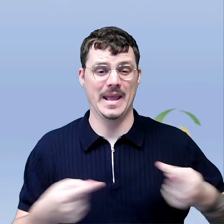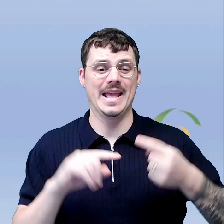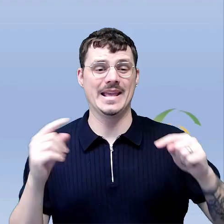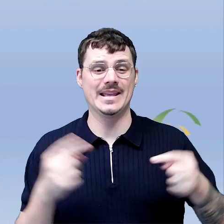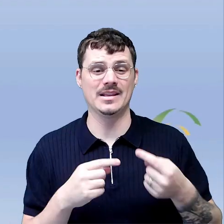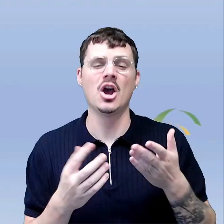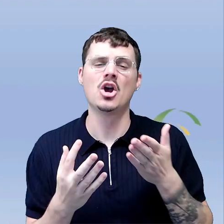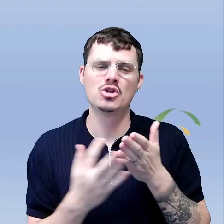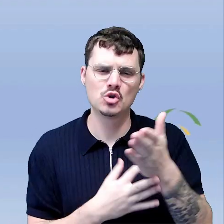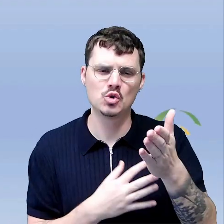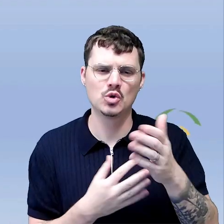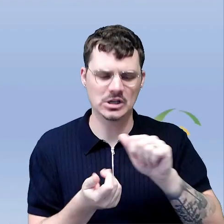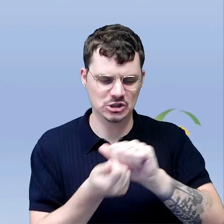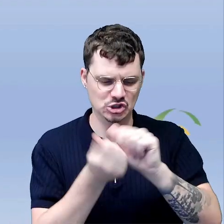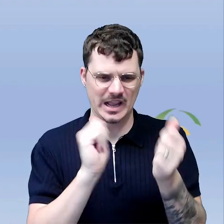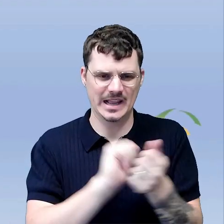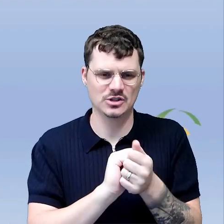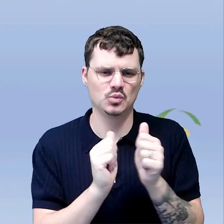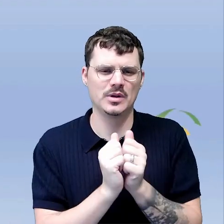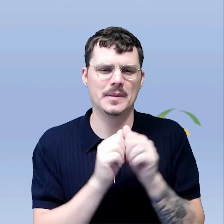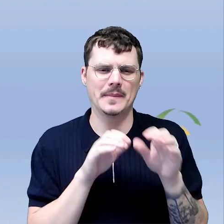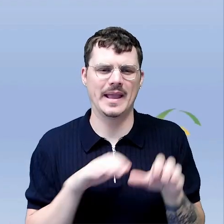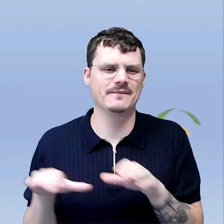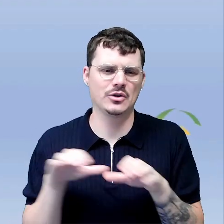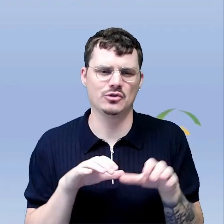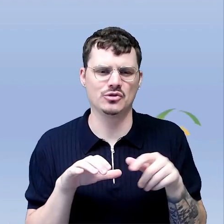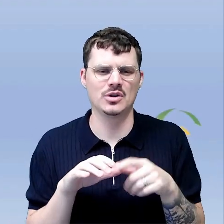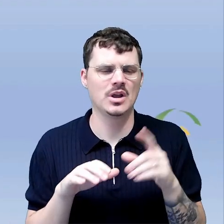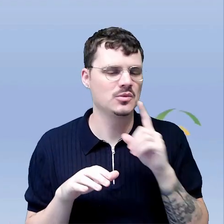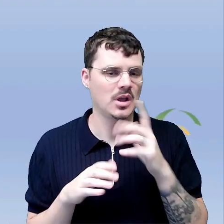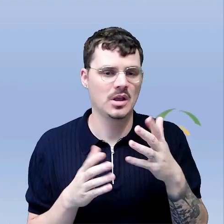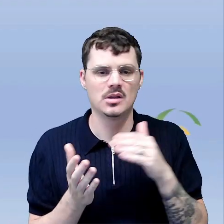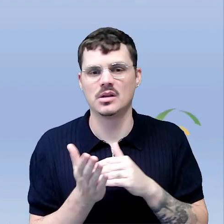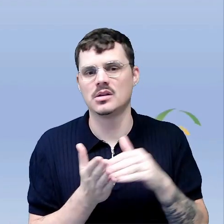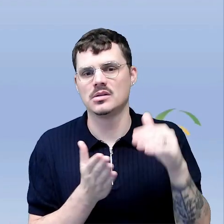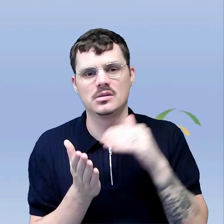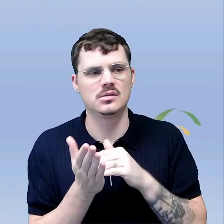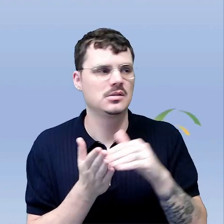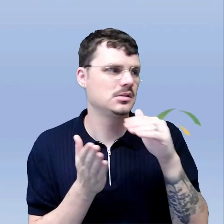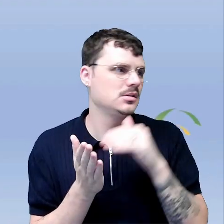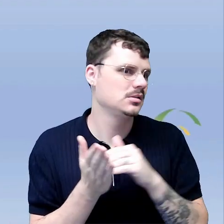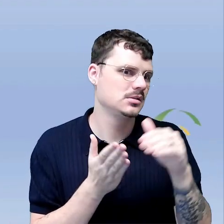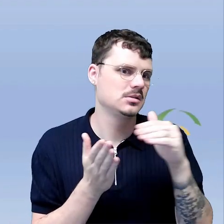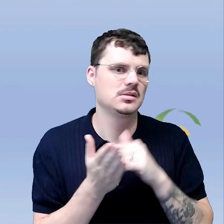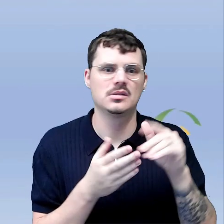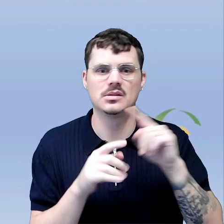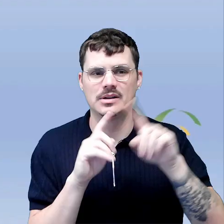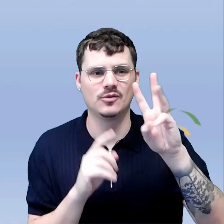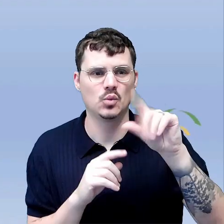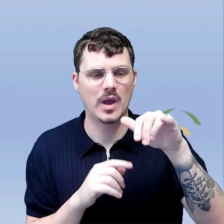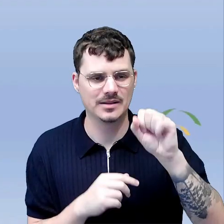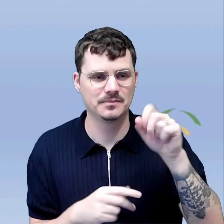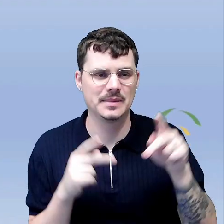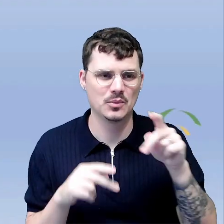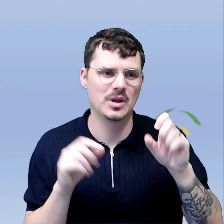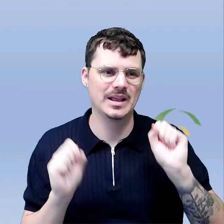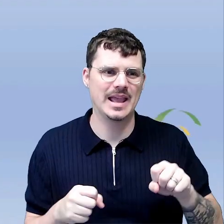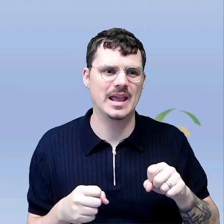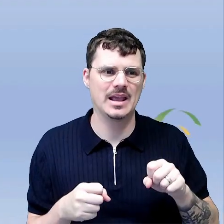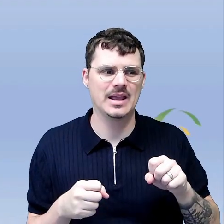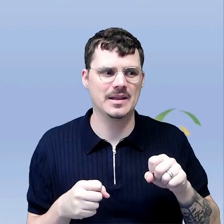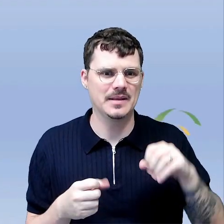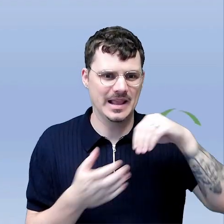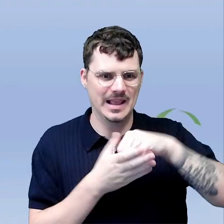pain, is through changes in how they behave. And there's a bajillion different ways people can be in